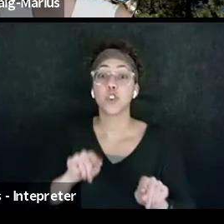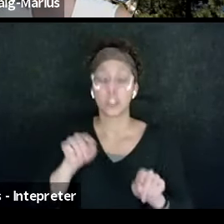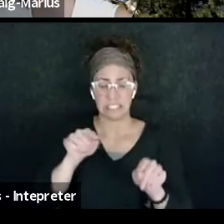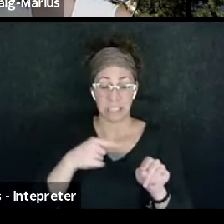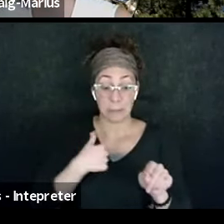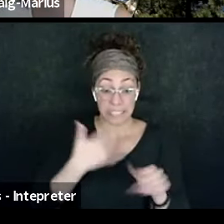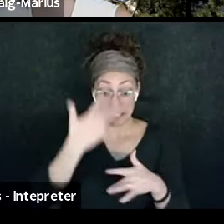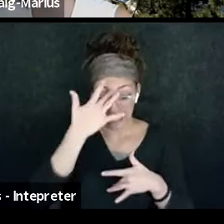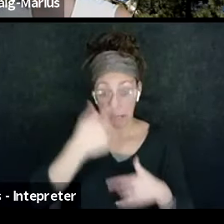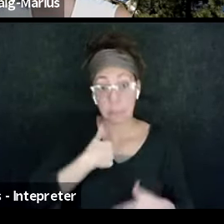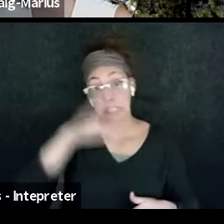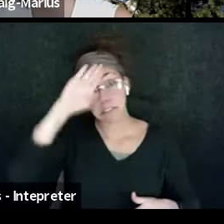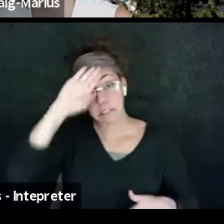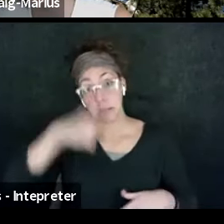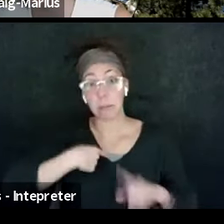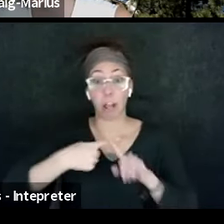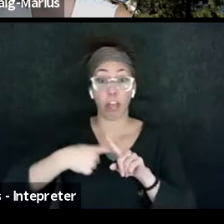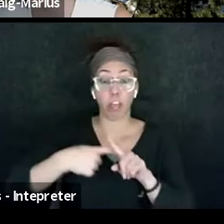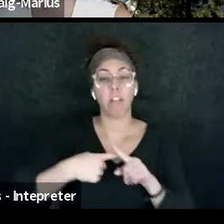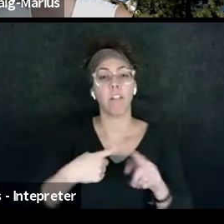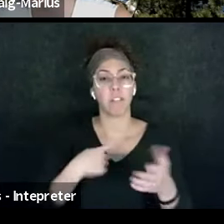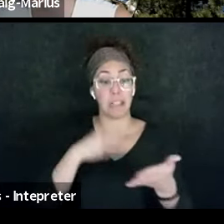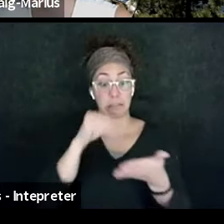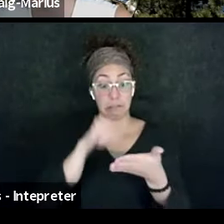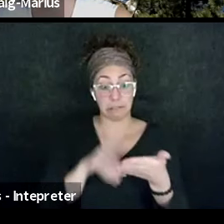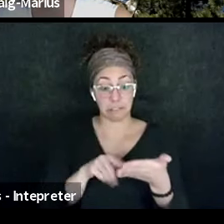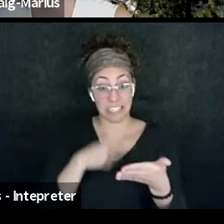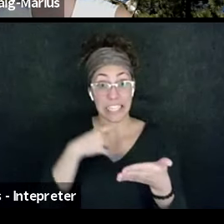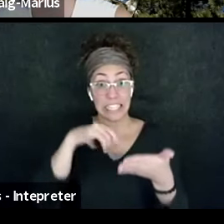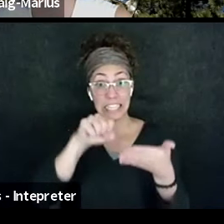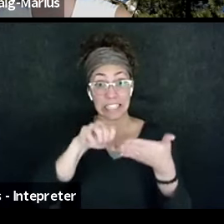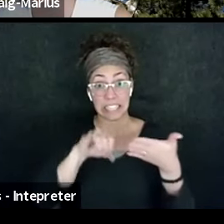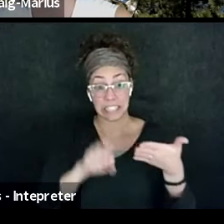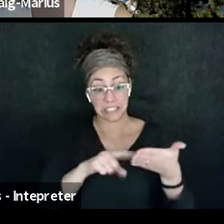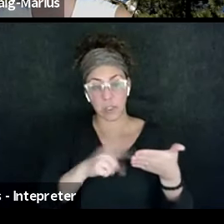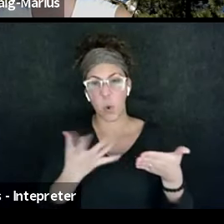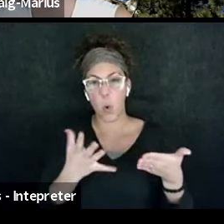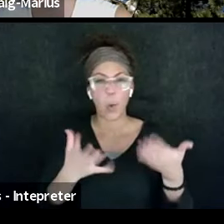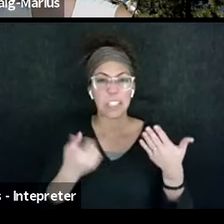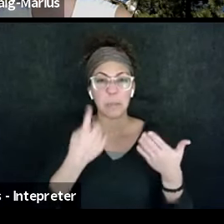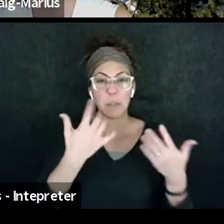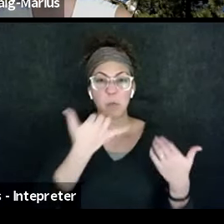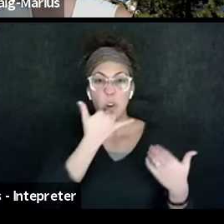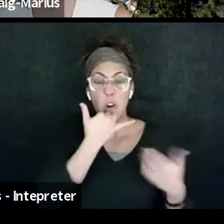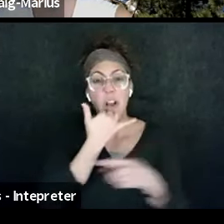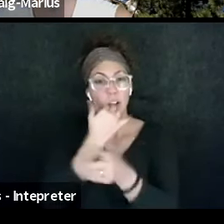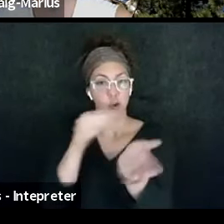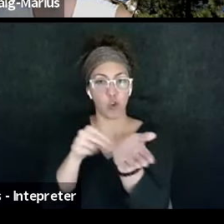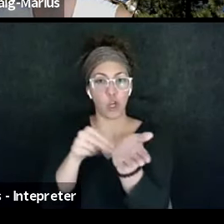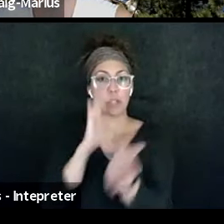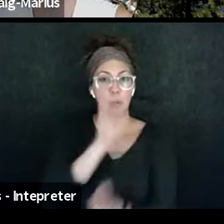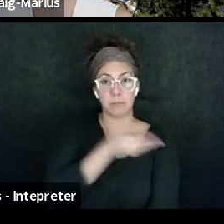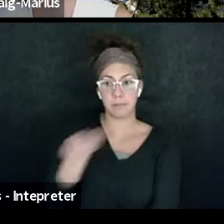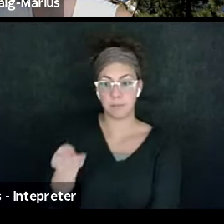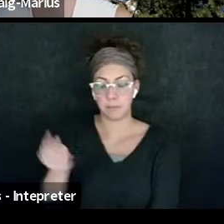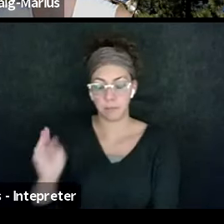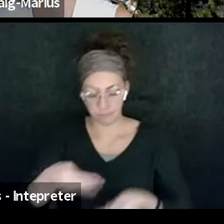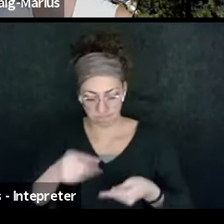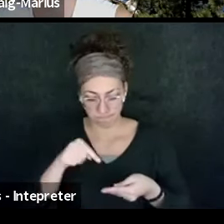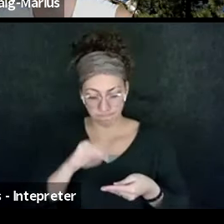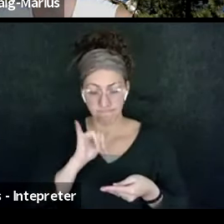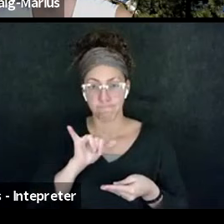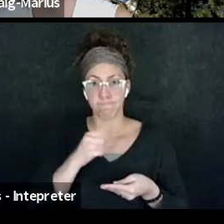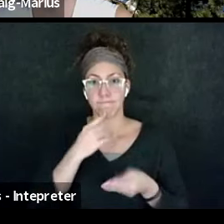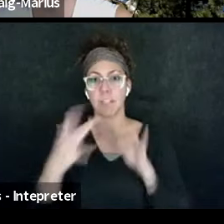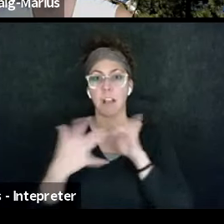key point here is that Nurse Kelly becomes the central point for communication. If you feel you have concerns and you fill out the questionnaire and